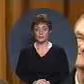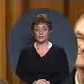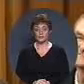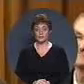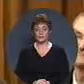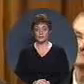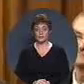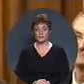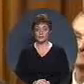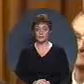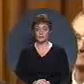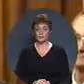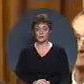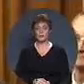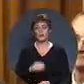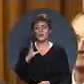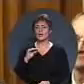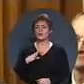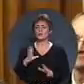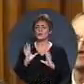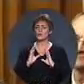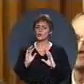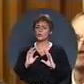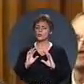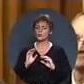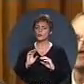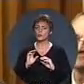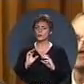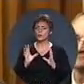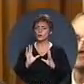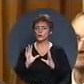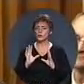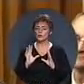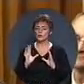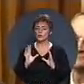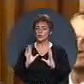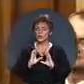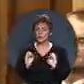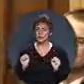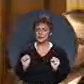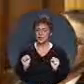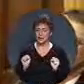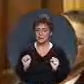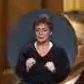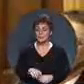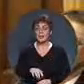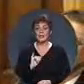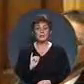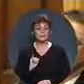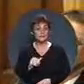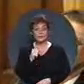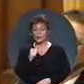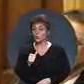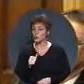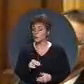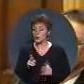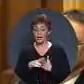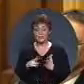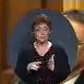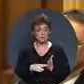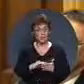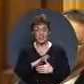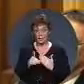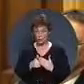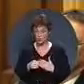Mr. Speaker, all of the rules were followed with respect to the trip of senior government personnel to meet their interlocutors in